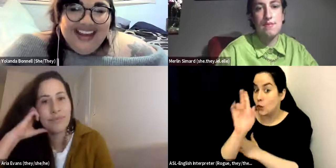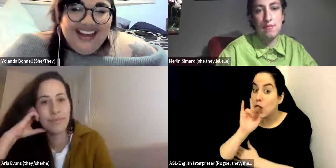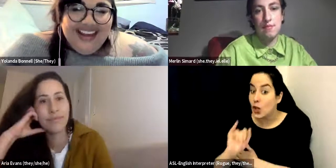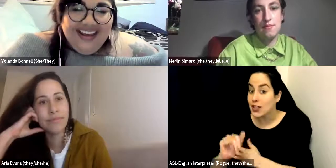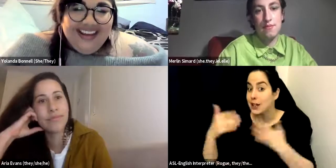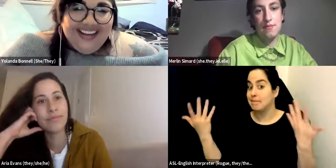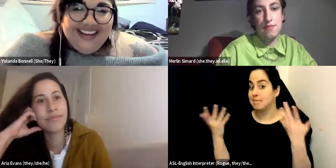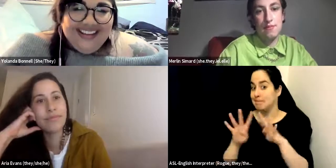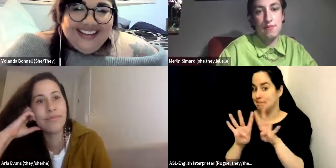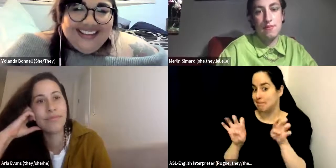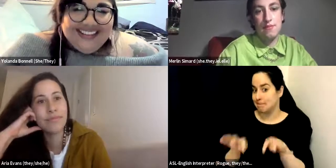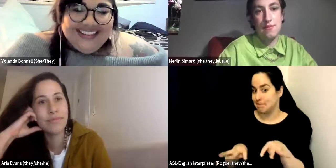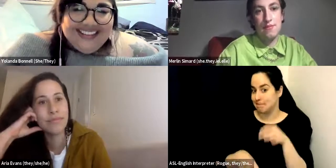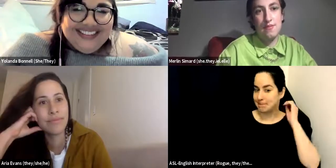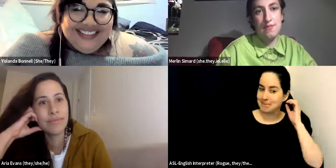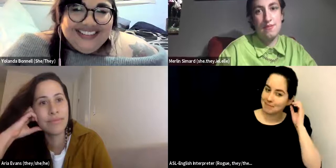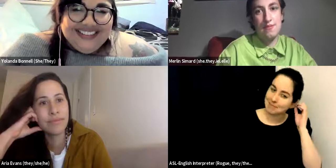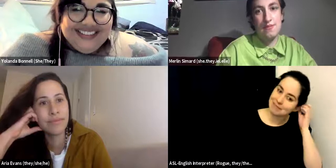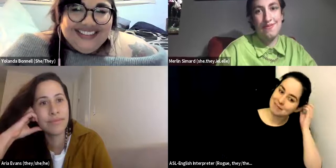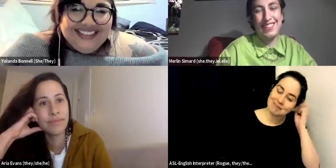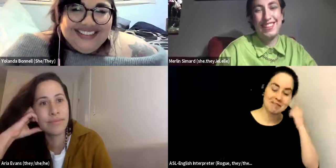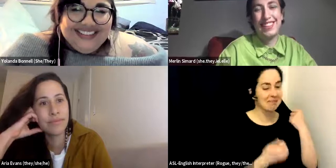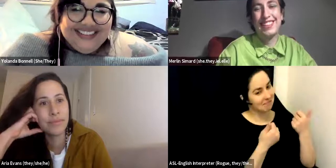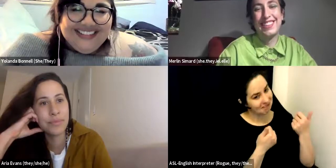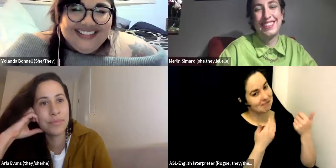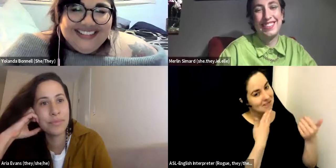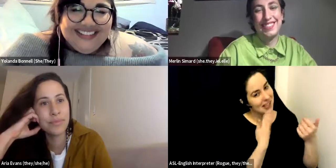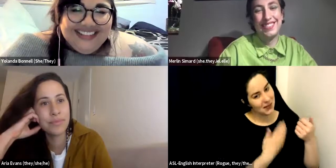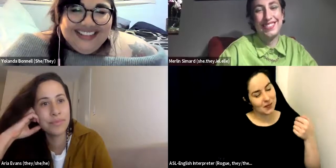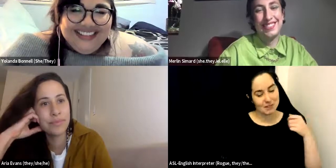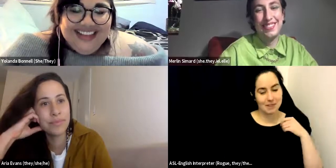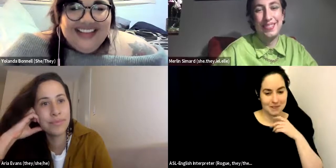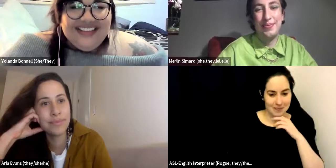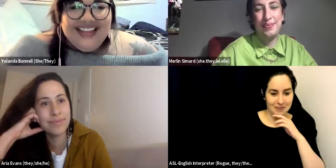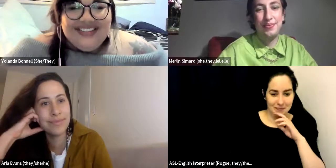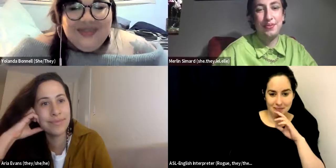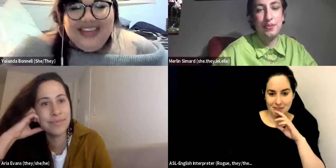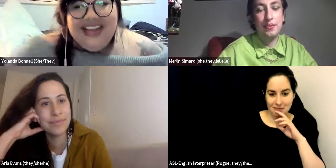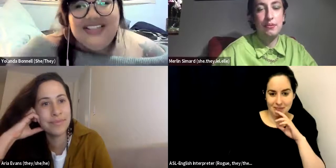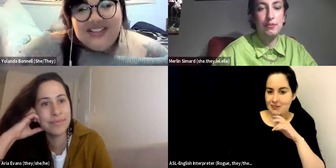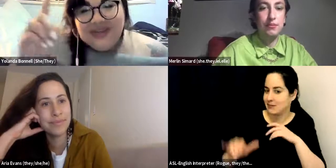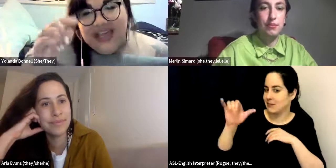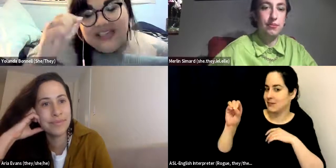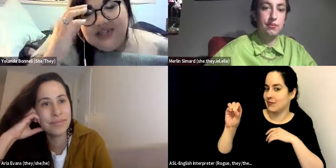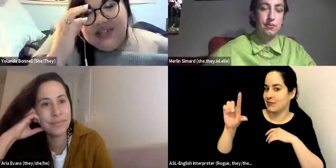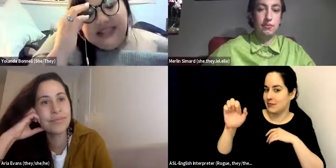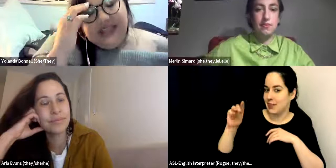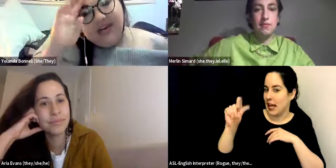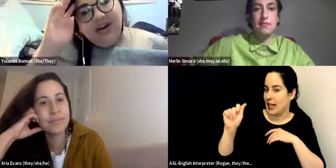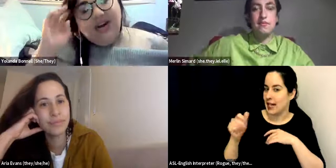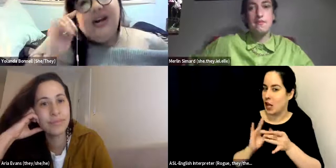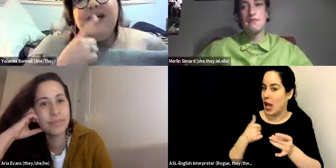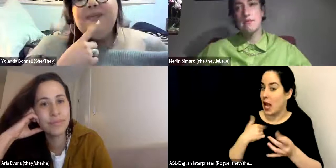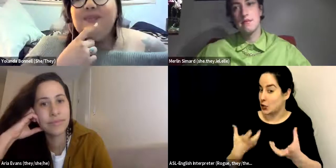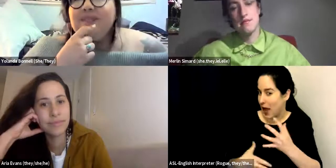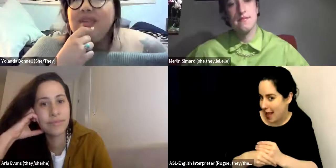Okay. Sounds good. Sounds good to what I hear. So thank you. Yolanda speaking. I do just want to add too, like, that